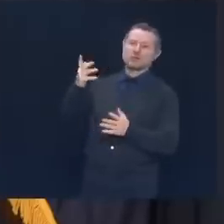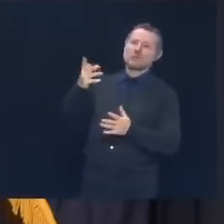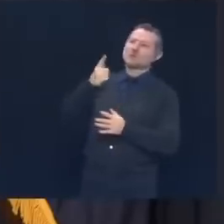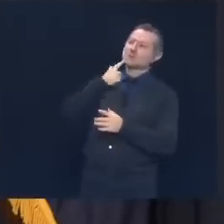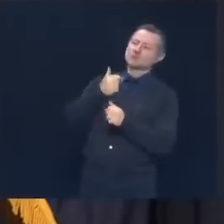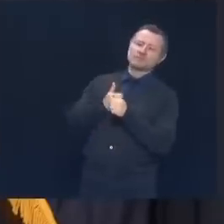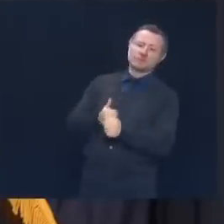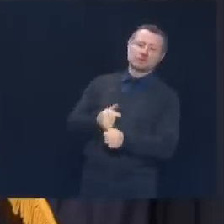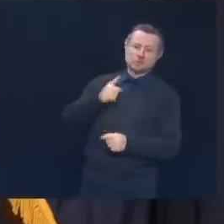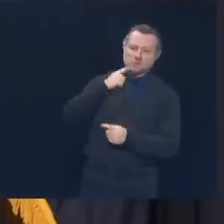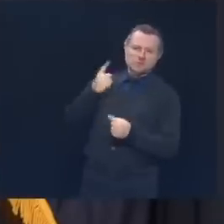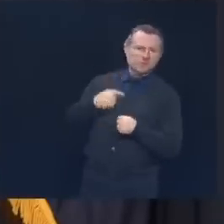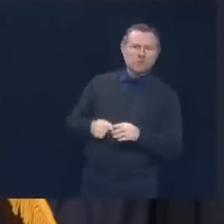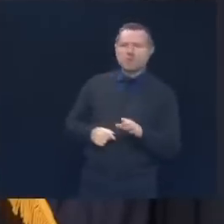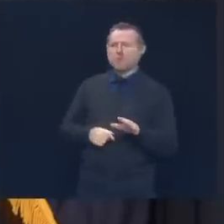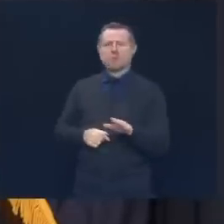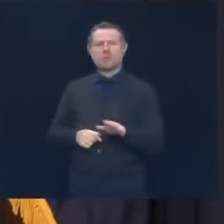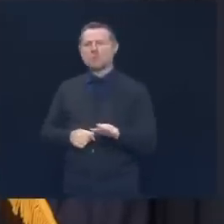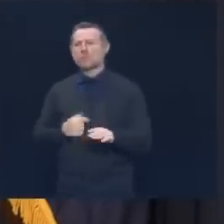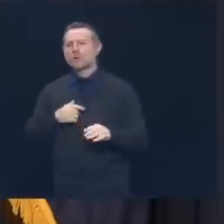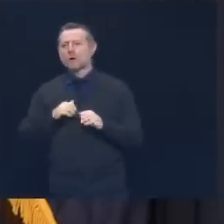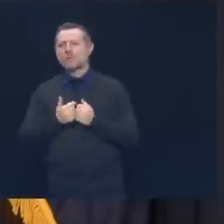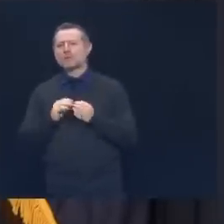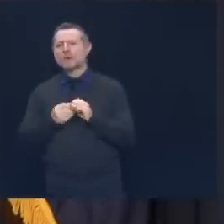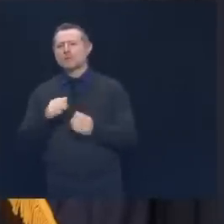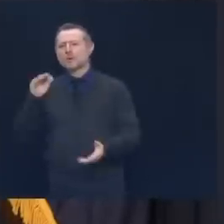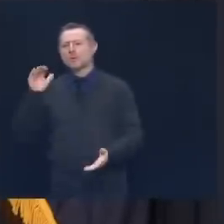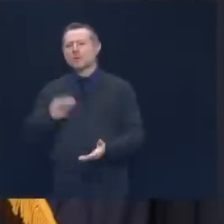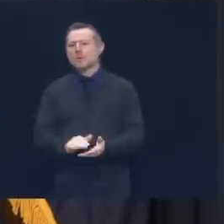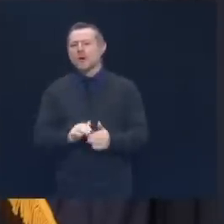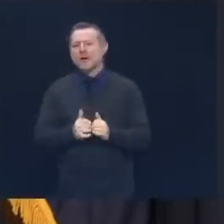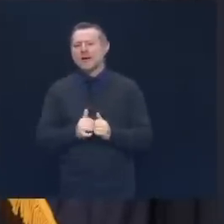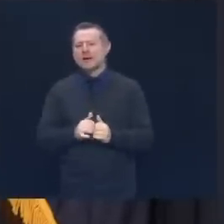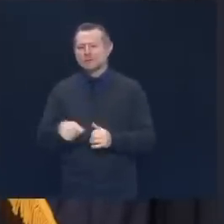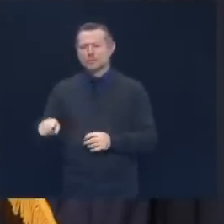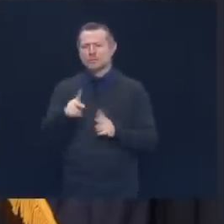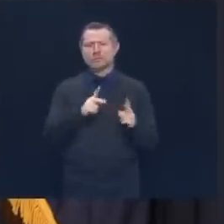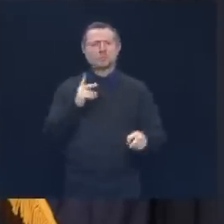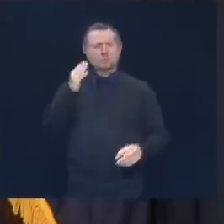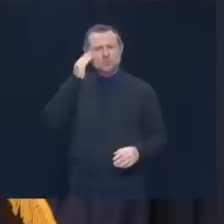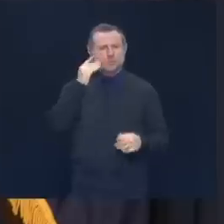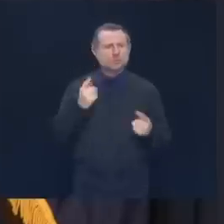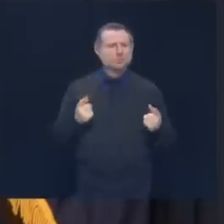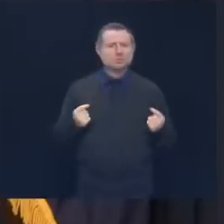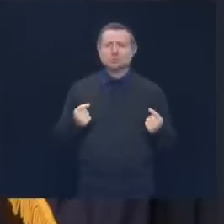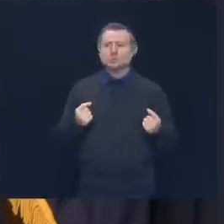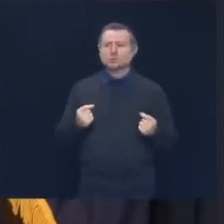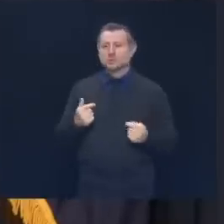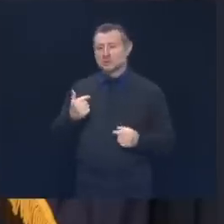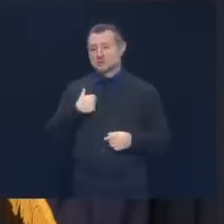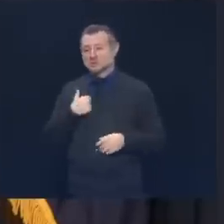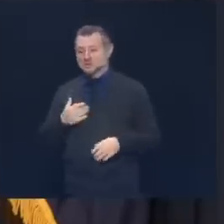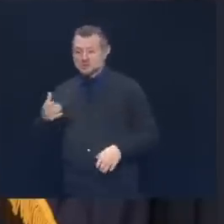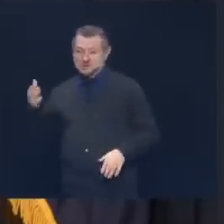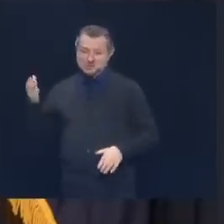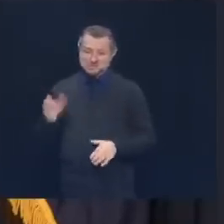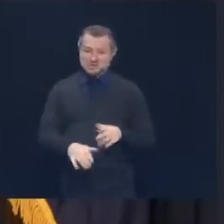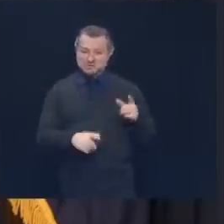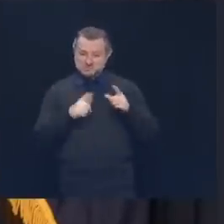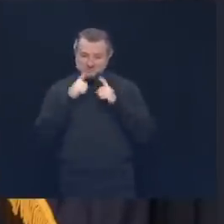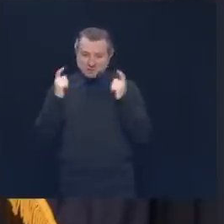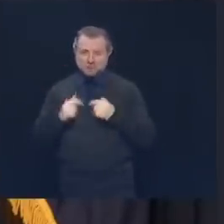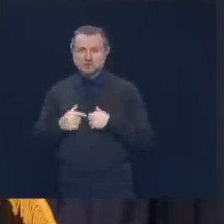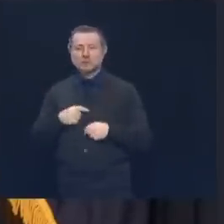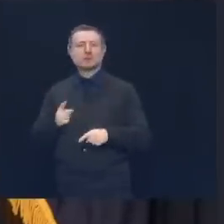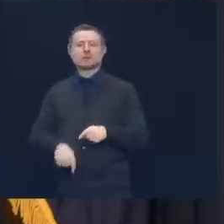government enforcement. I can't enforce masks. I can't. I can give people information that